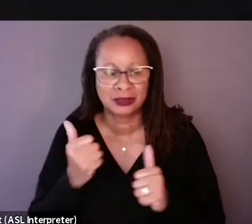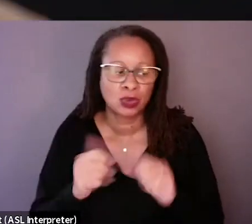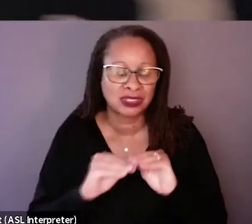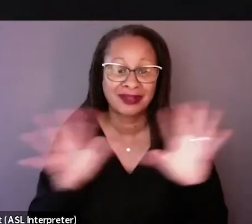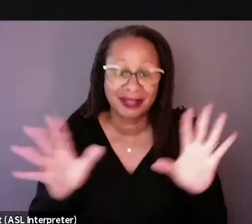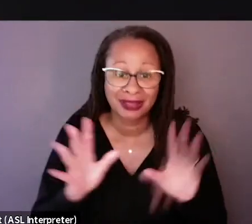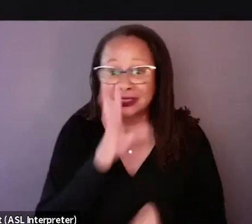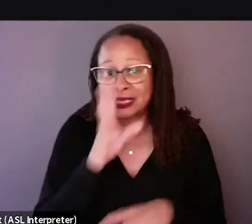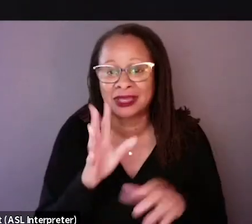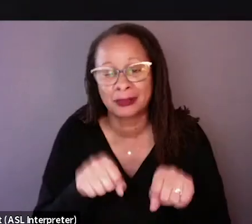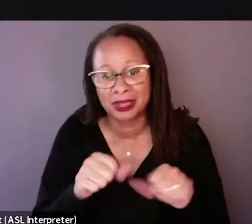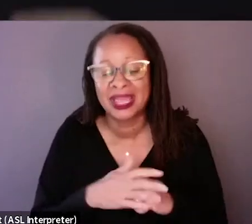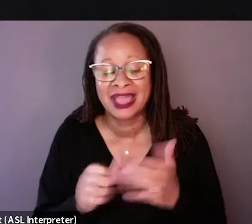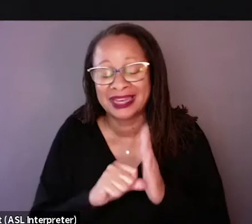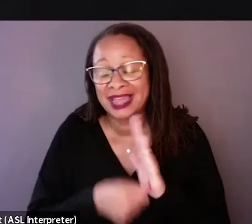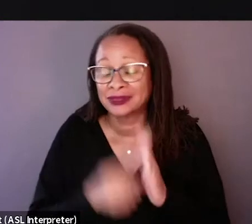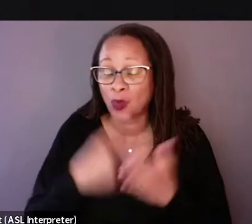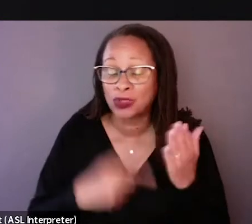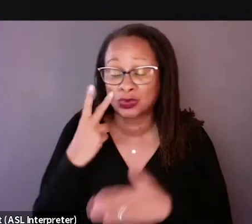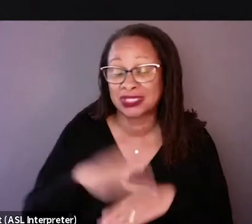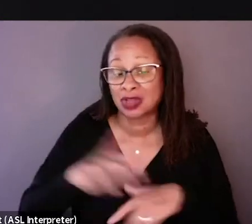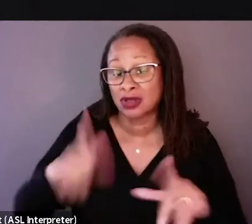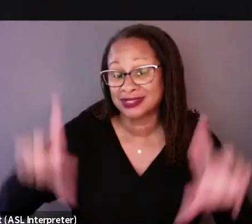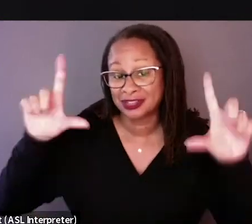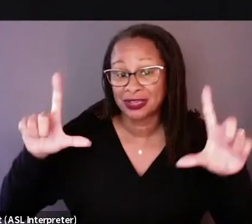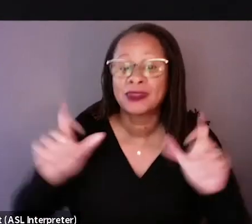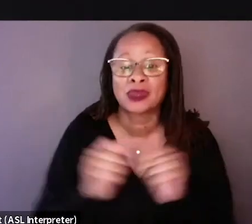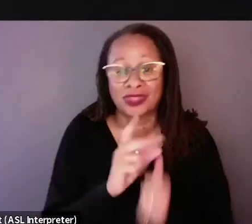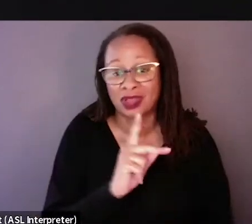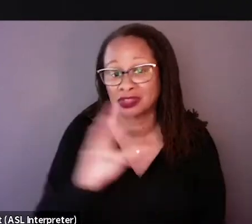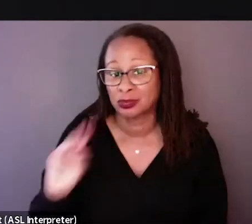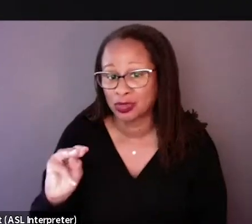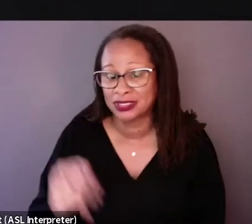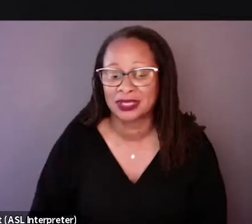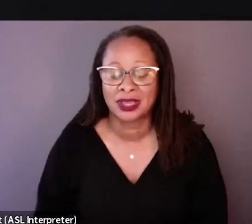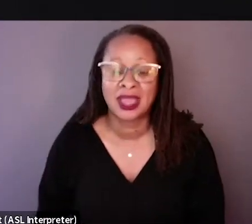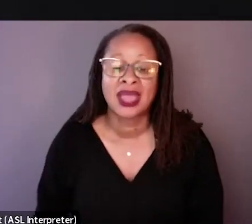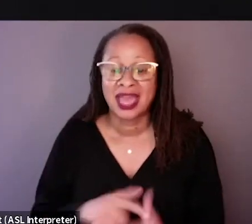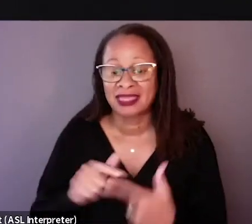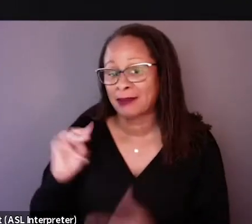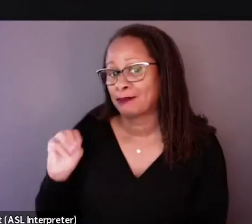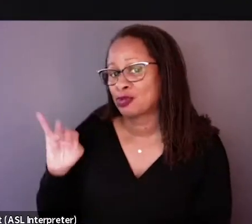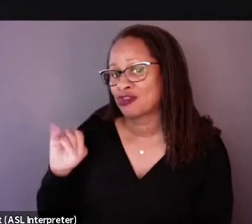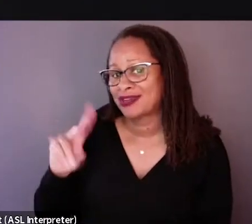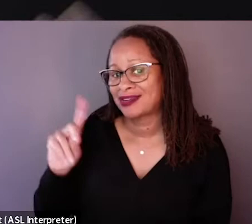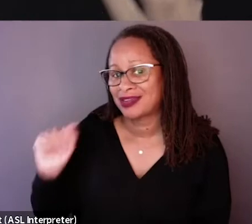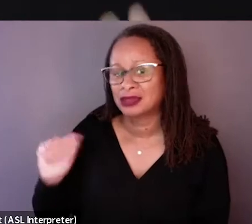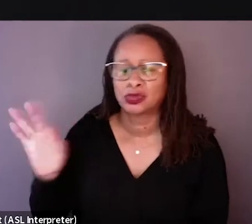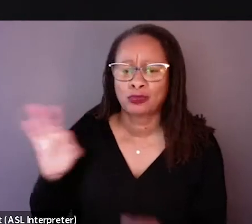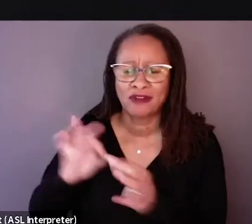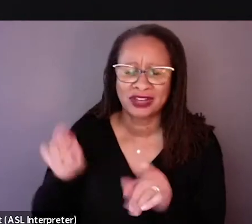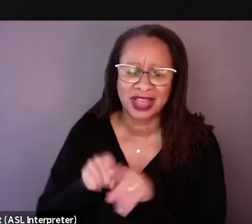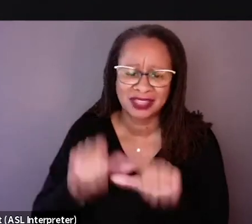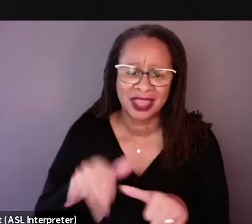and enhancement of what you were seeing on screen with Katia and Maurice. And then Miranda was perfect at that. Like, as soon as we